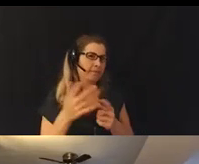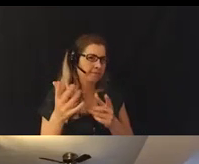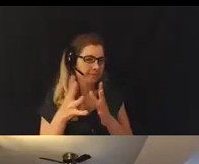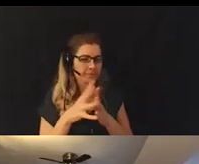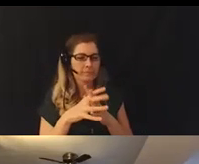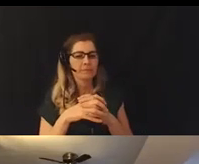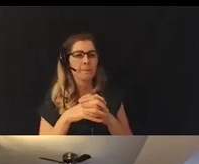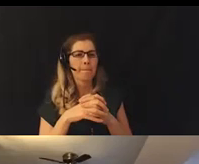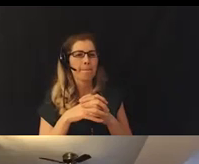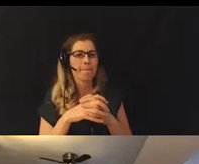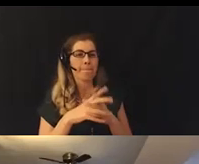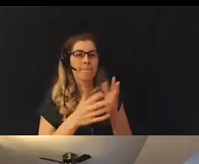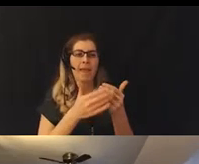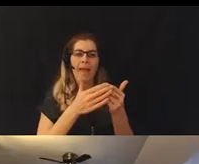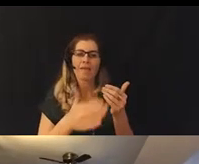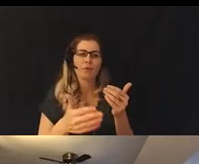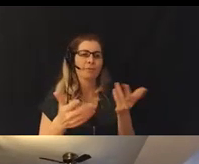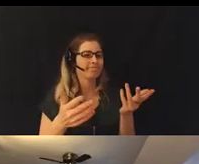From there, I'm not certain yet,